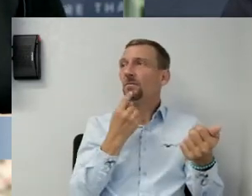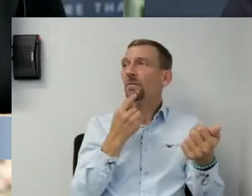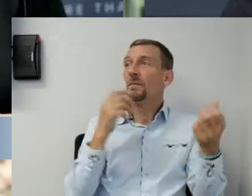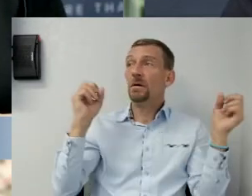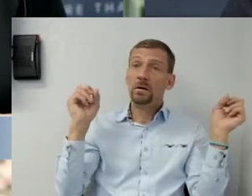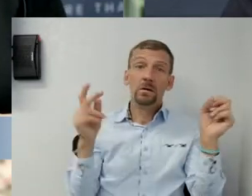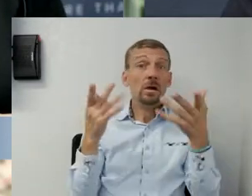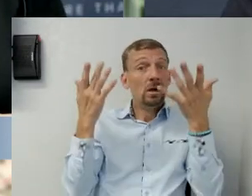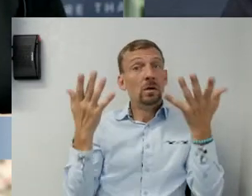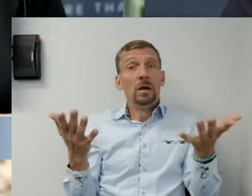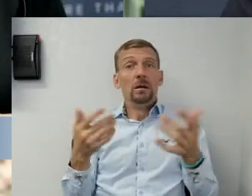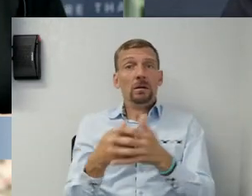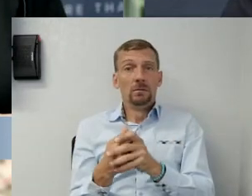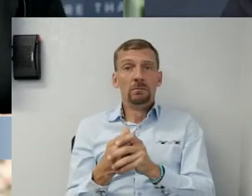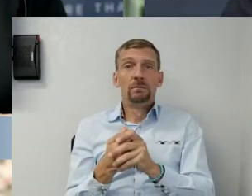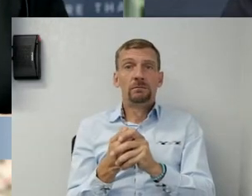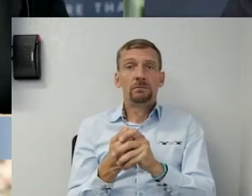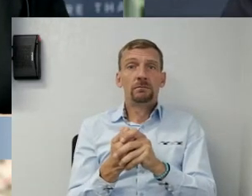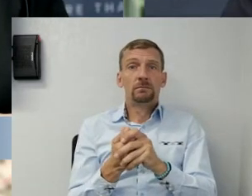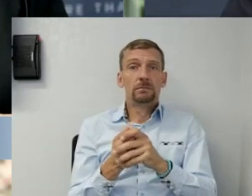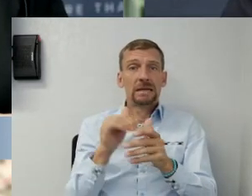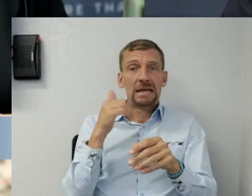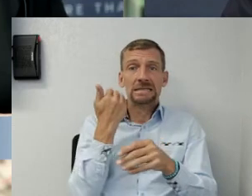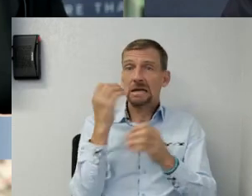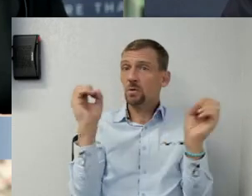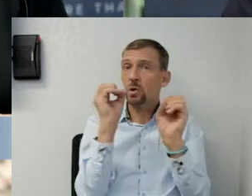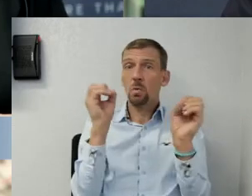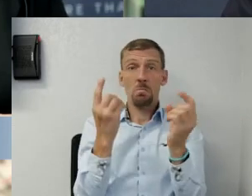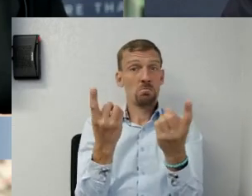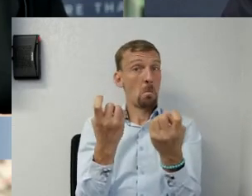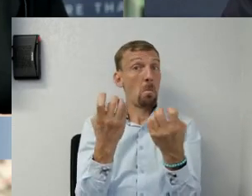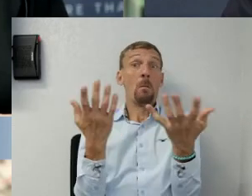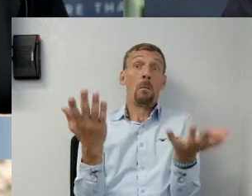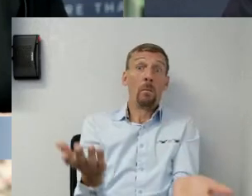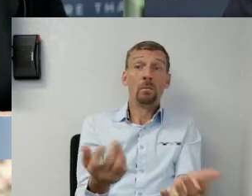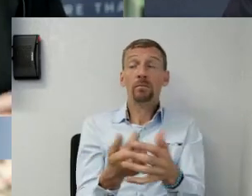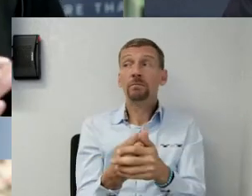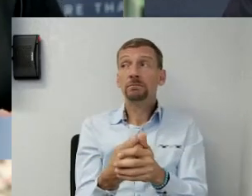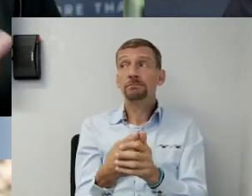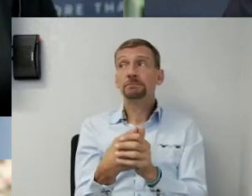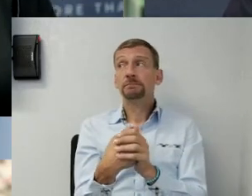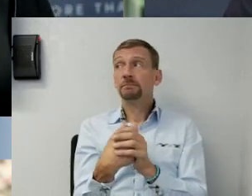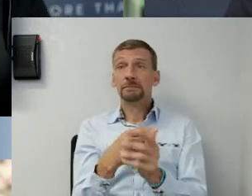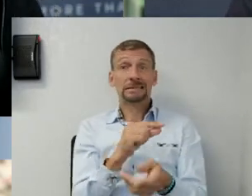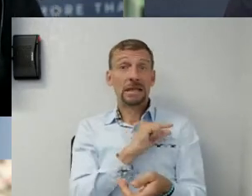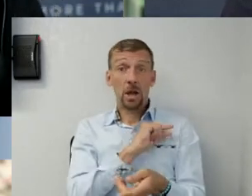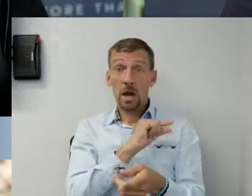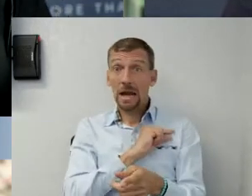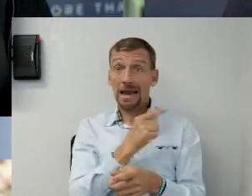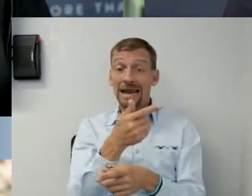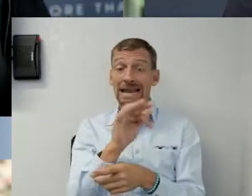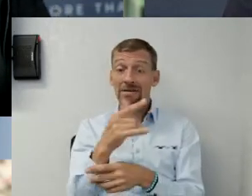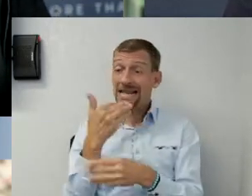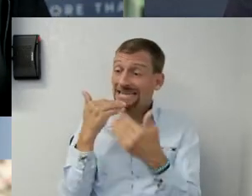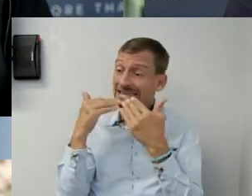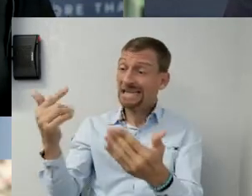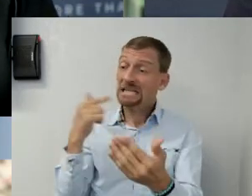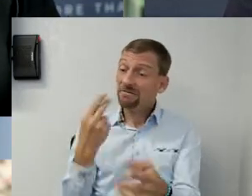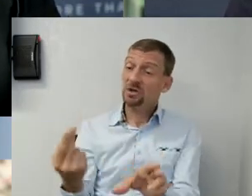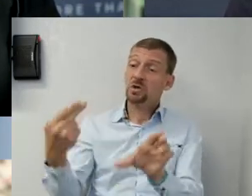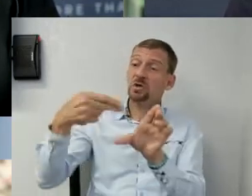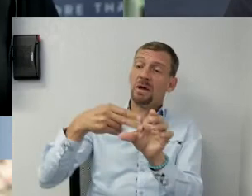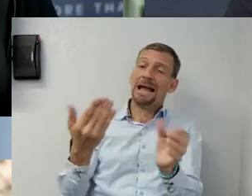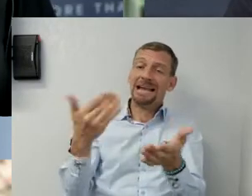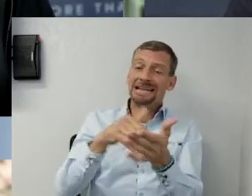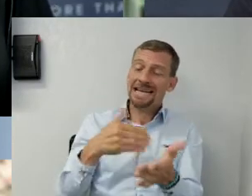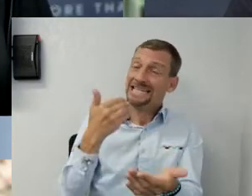Okay, well, there seems to be no questions, so Gary, thank you so much Yeah, for thank you, joining Deb. us Good again to be